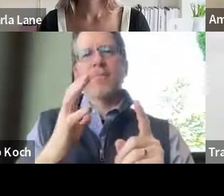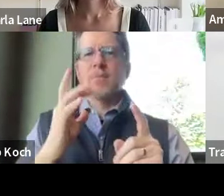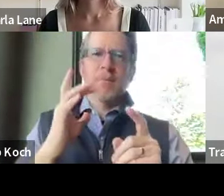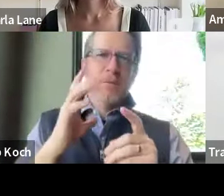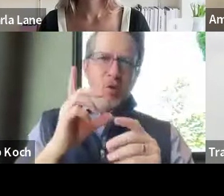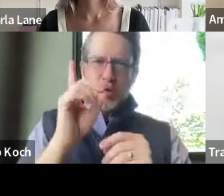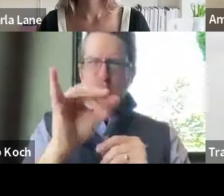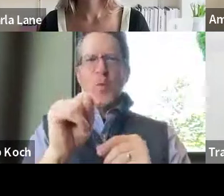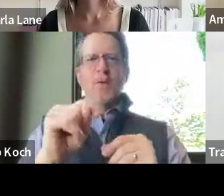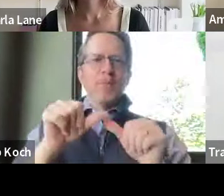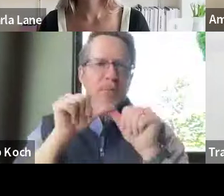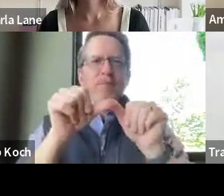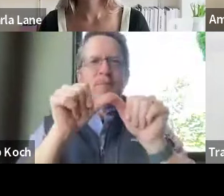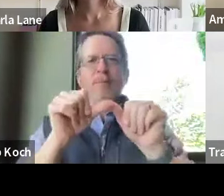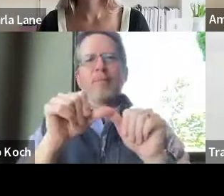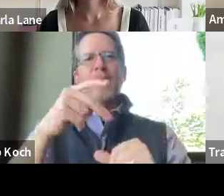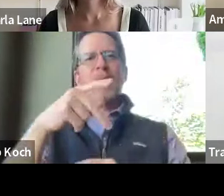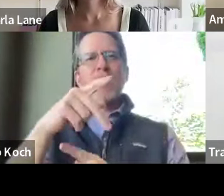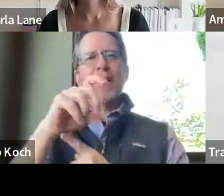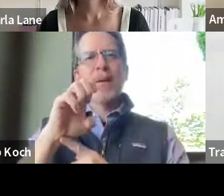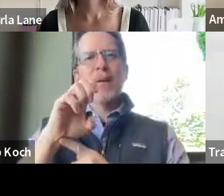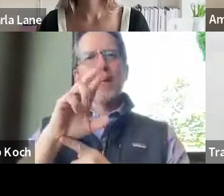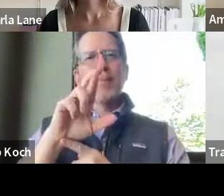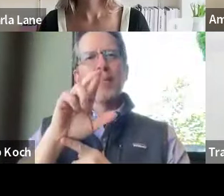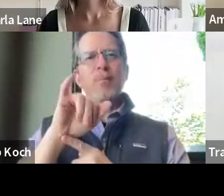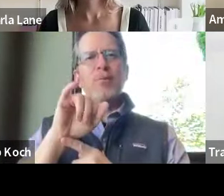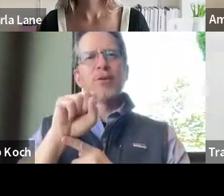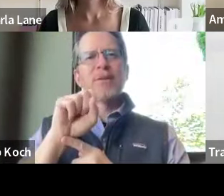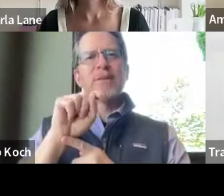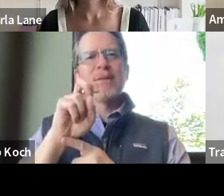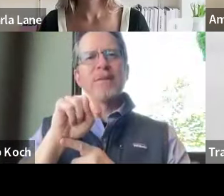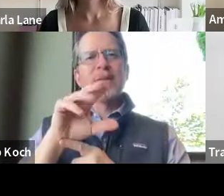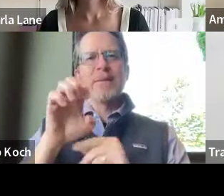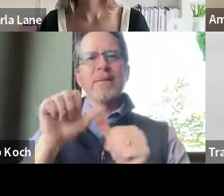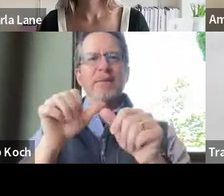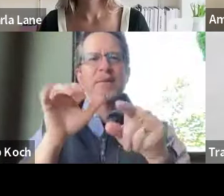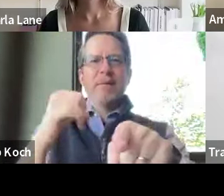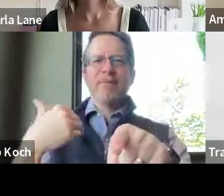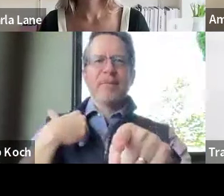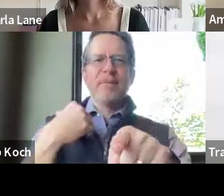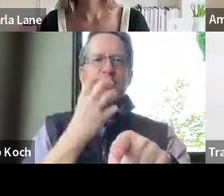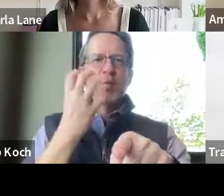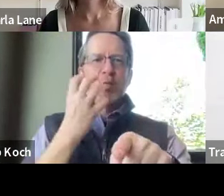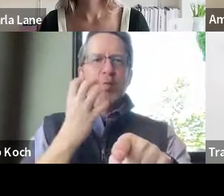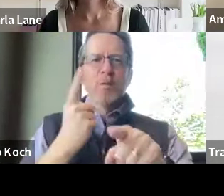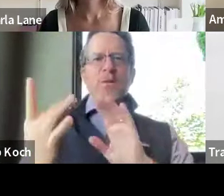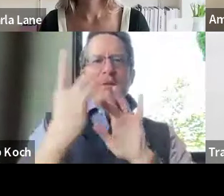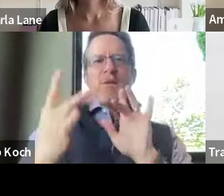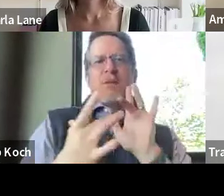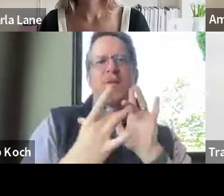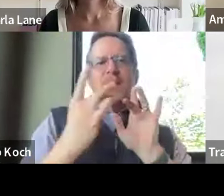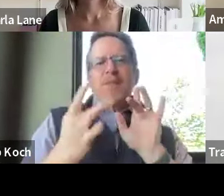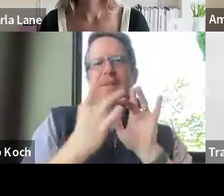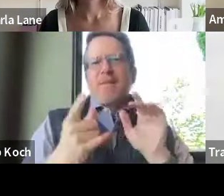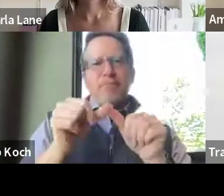know, your commitment and your consistency and your perseverance.